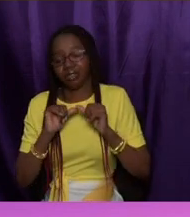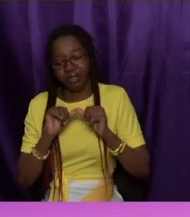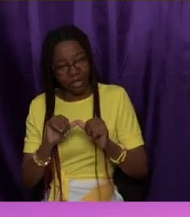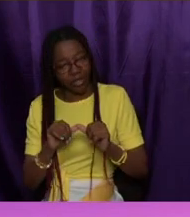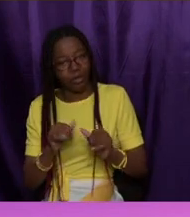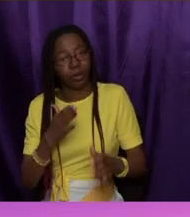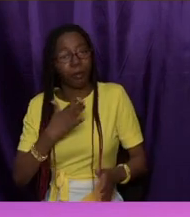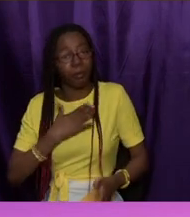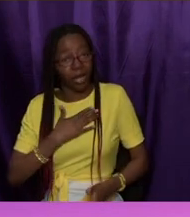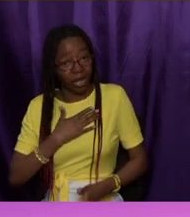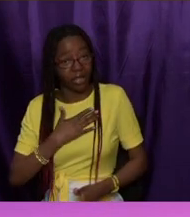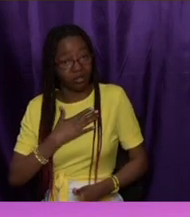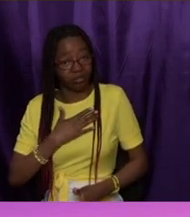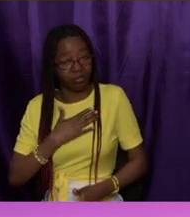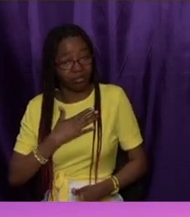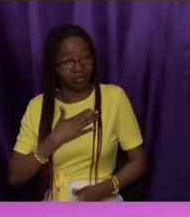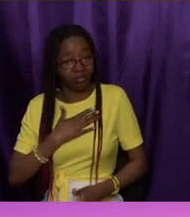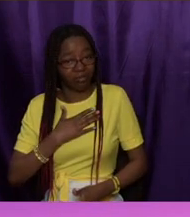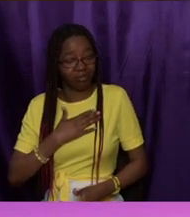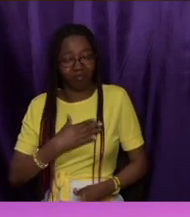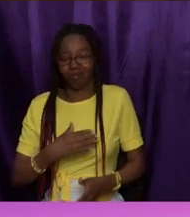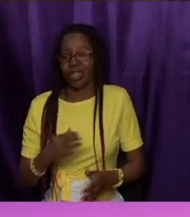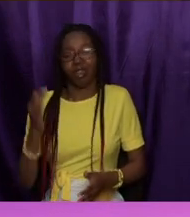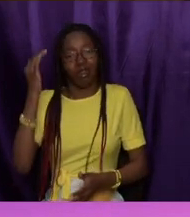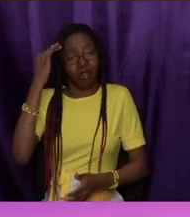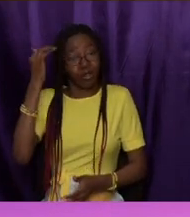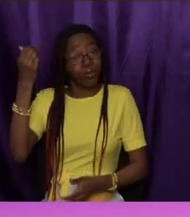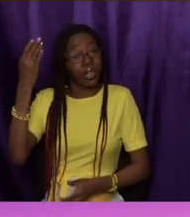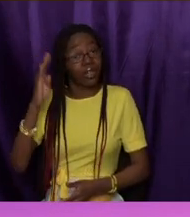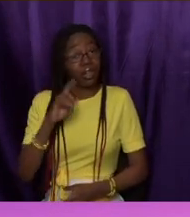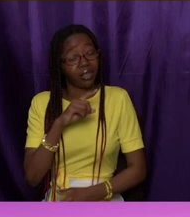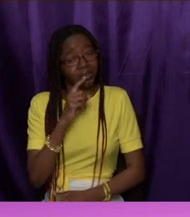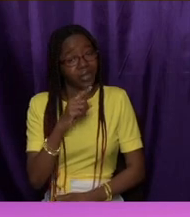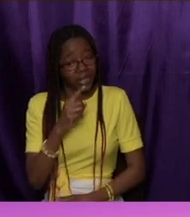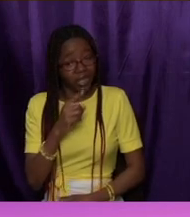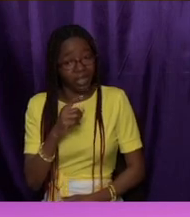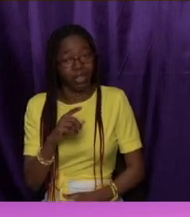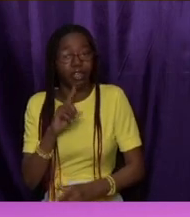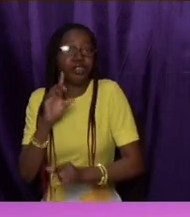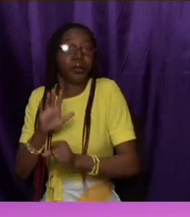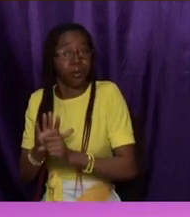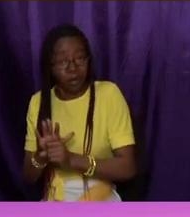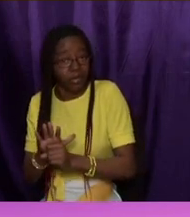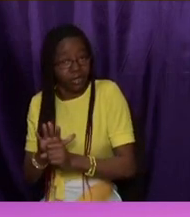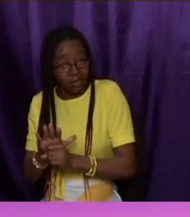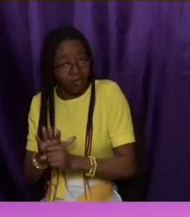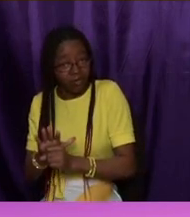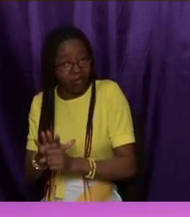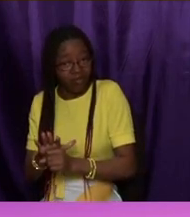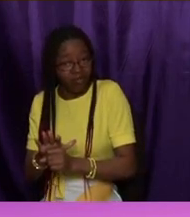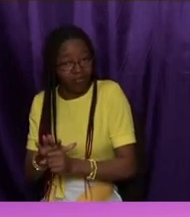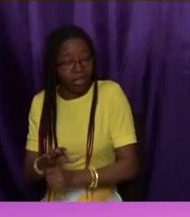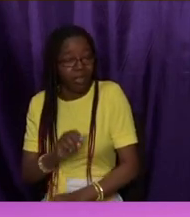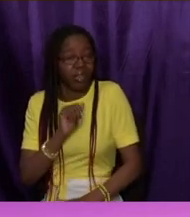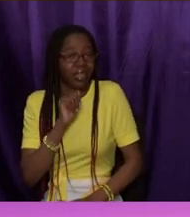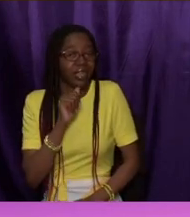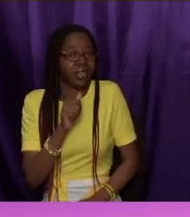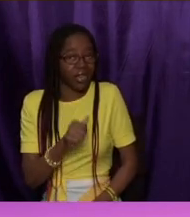still my promise. Note that God is saying the promise and